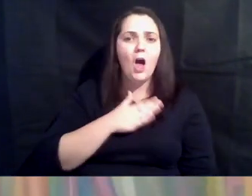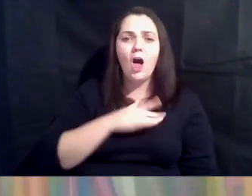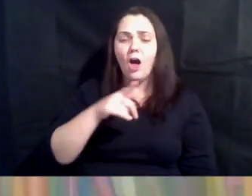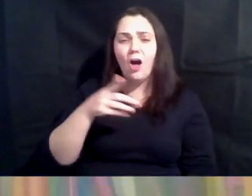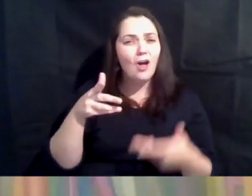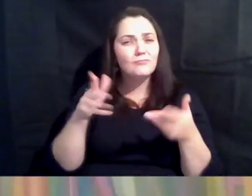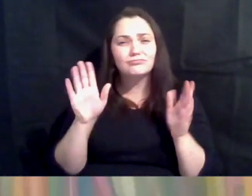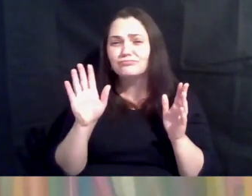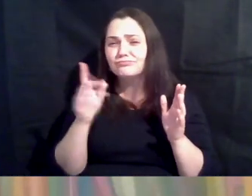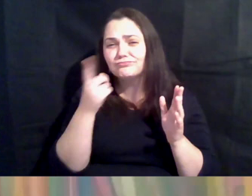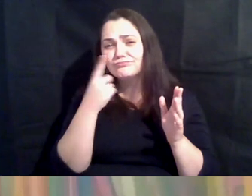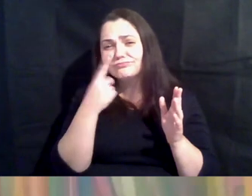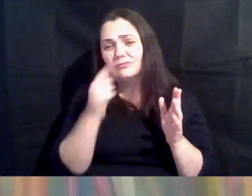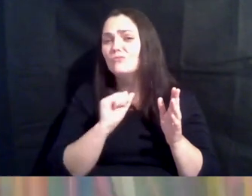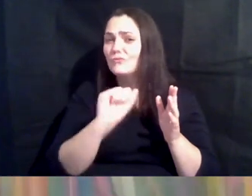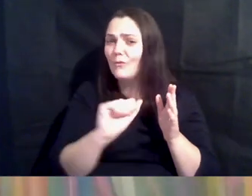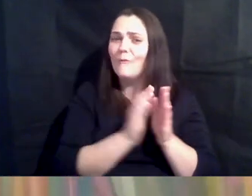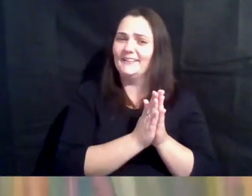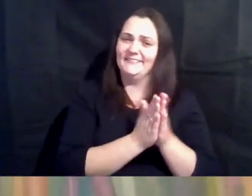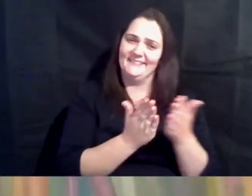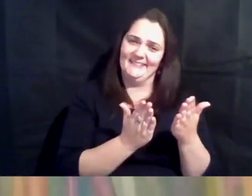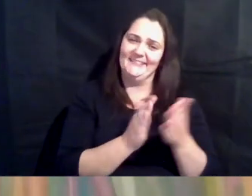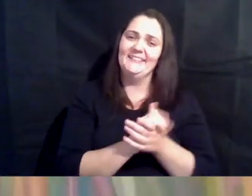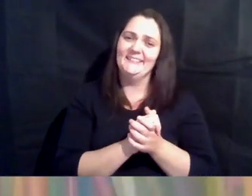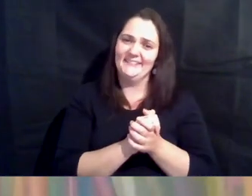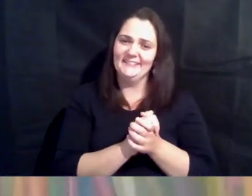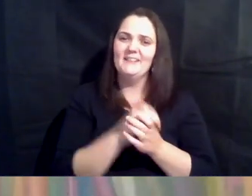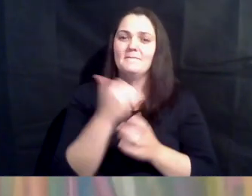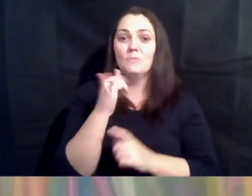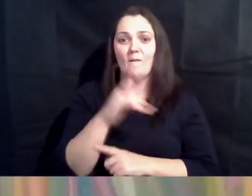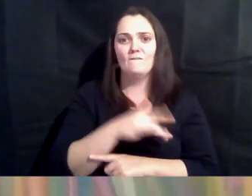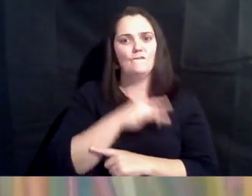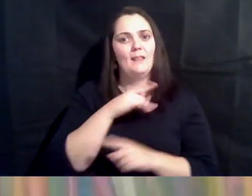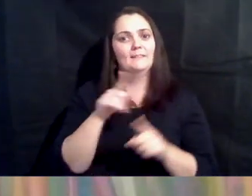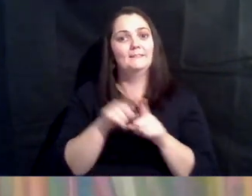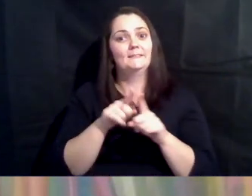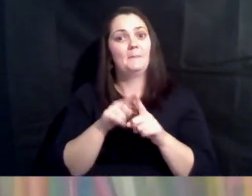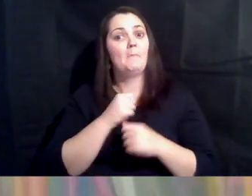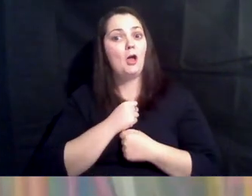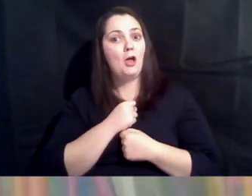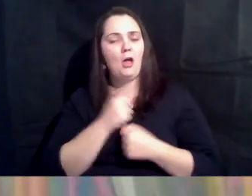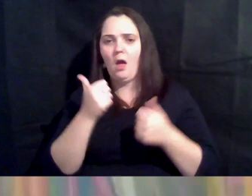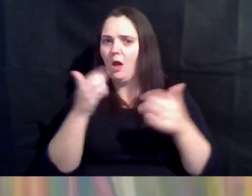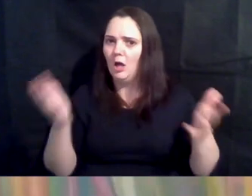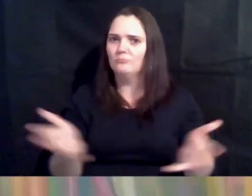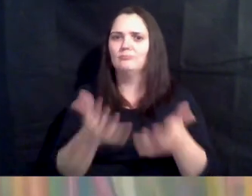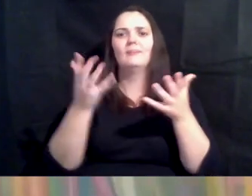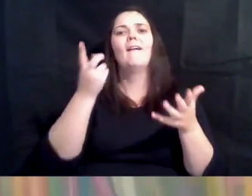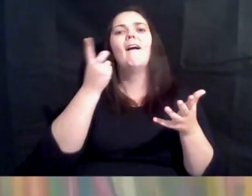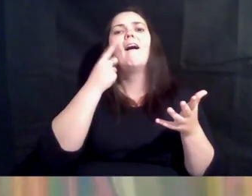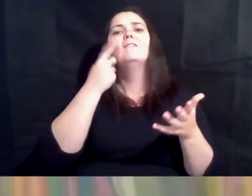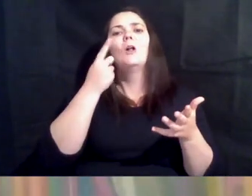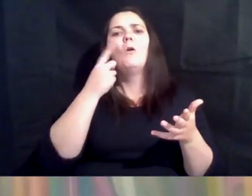your zines. Of course, if you want to go in this sort of direction, go for it. I encourage you to explore this technique,